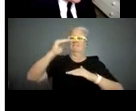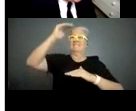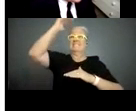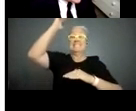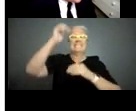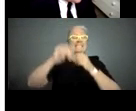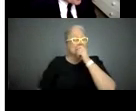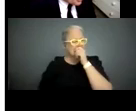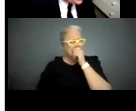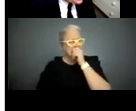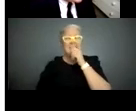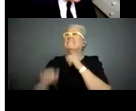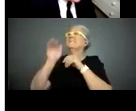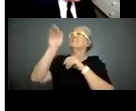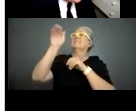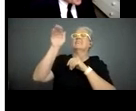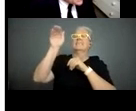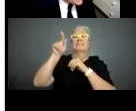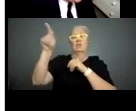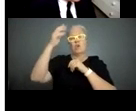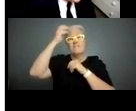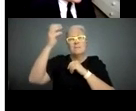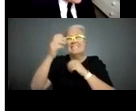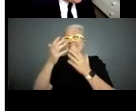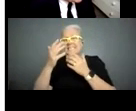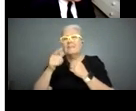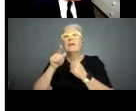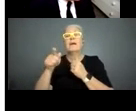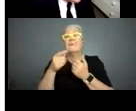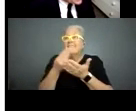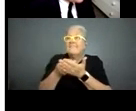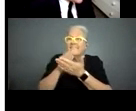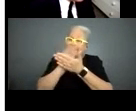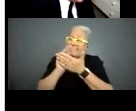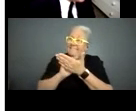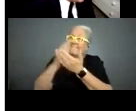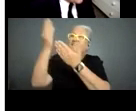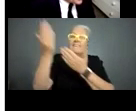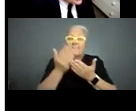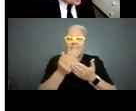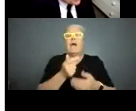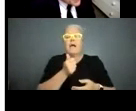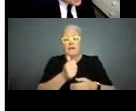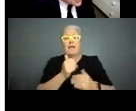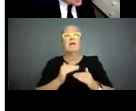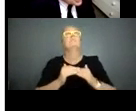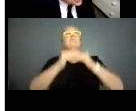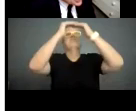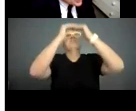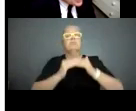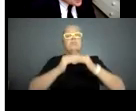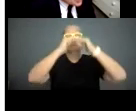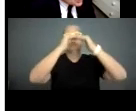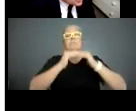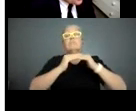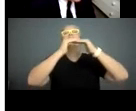to the government and got grant, and they paid some of it, and a lift was put in. So he could then supervise all of the other science teachers